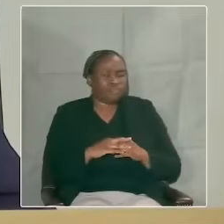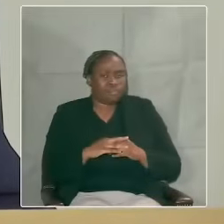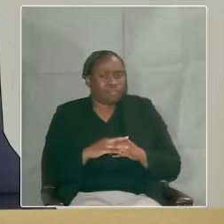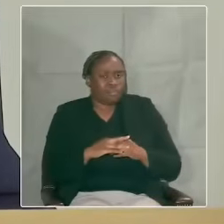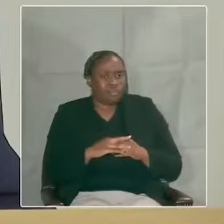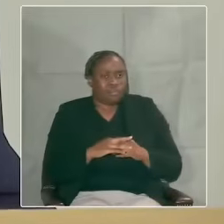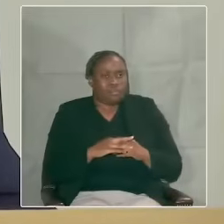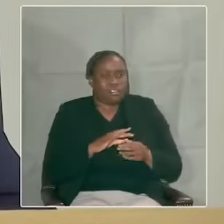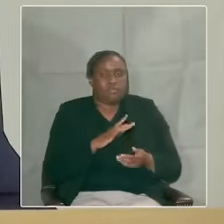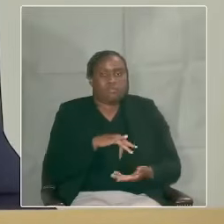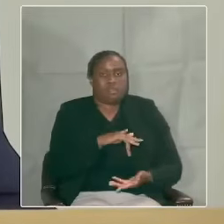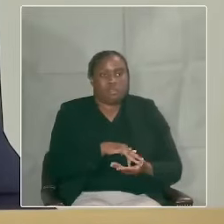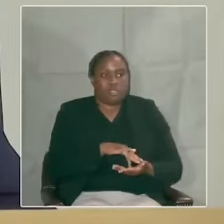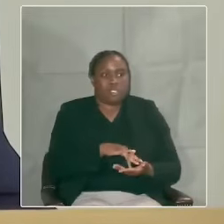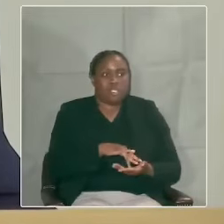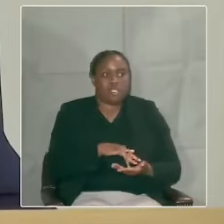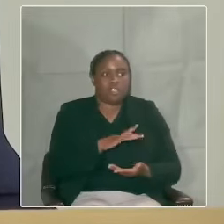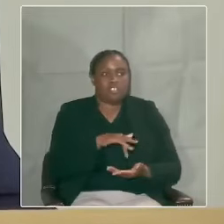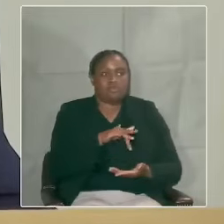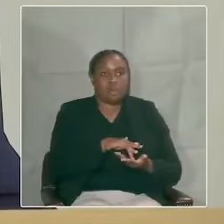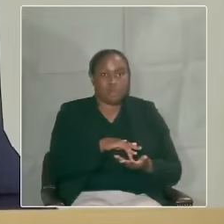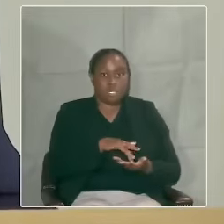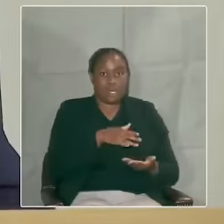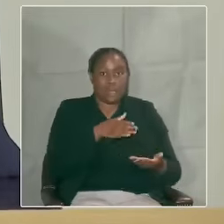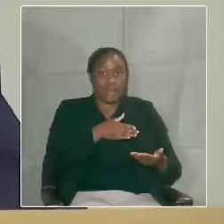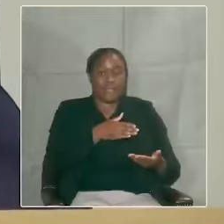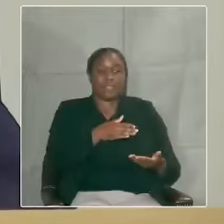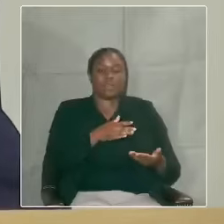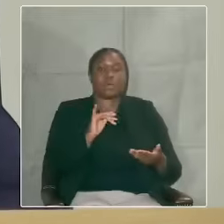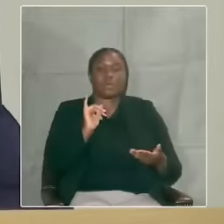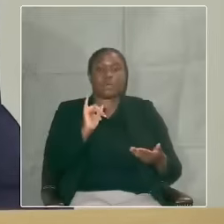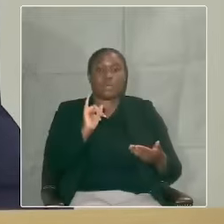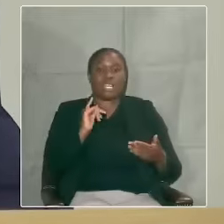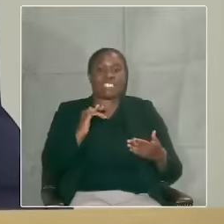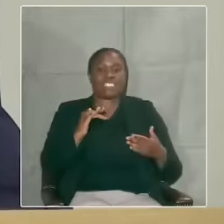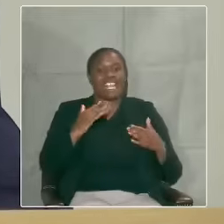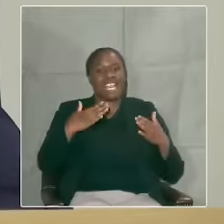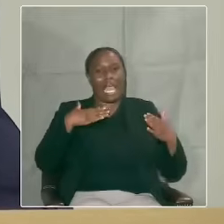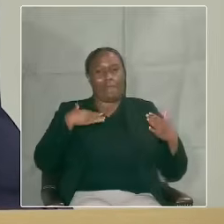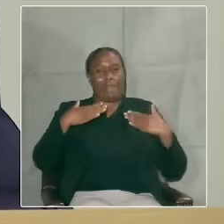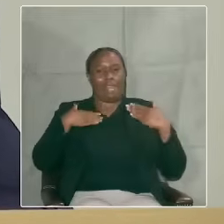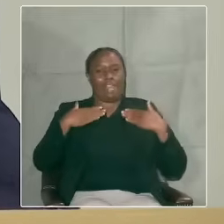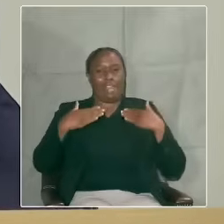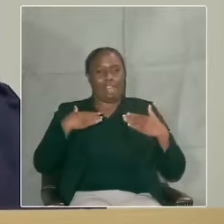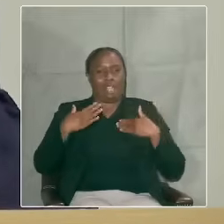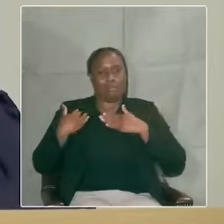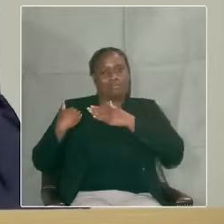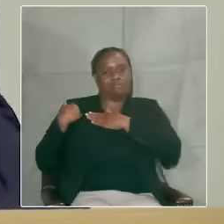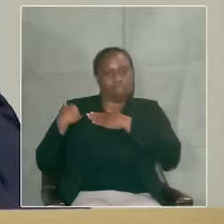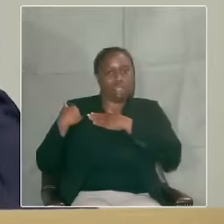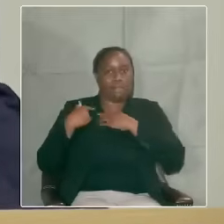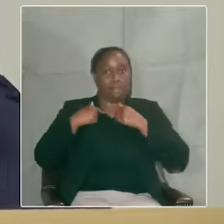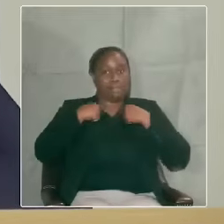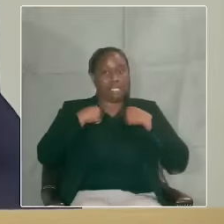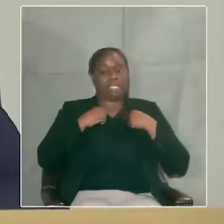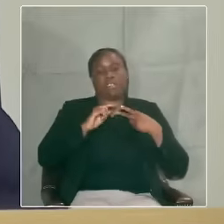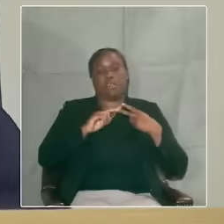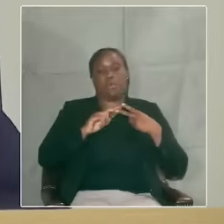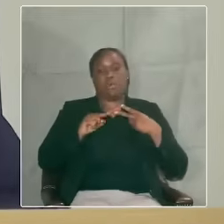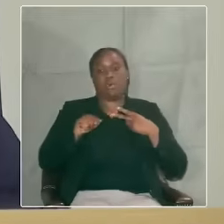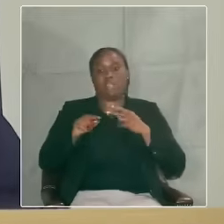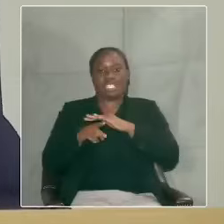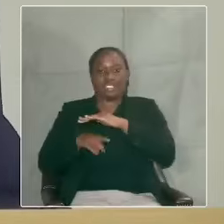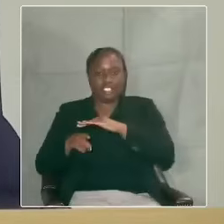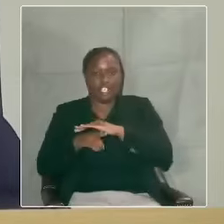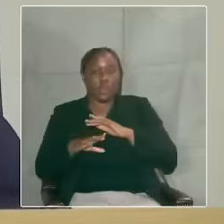are vacant, it's an administrative matter that get filled between myself and either the division